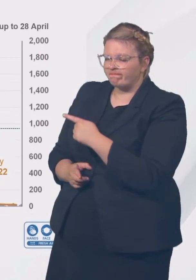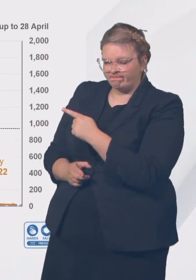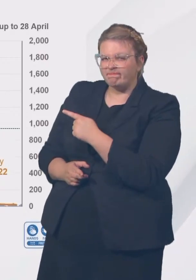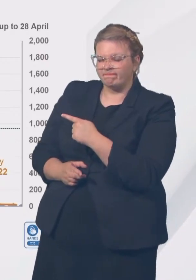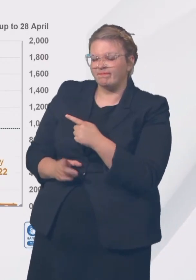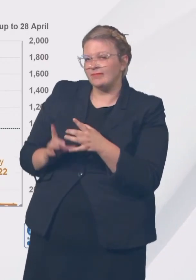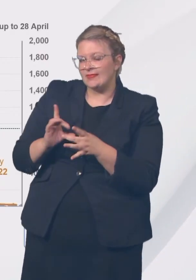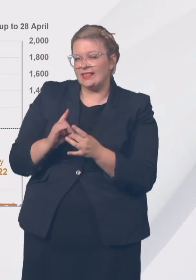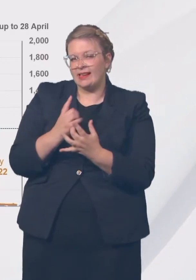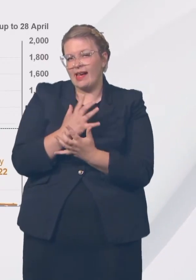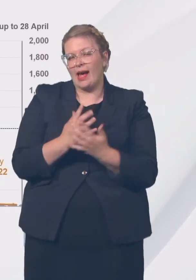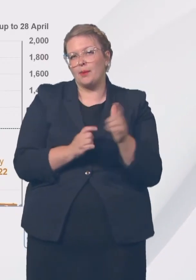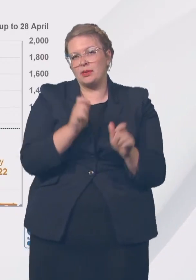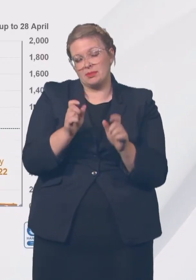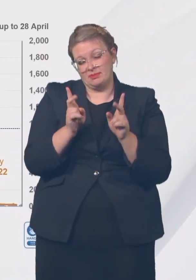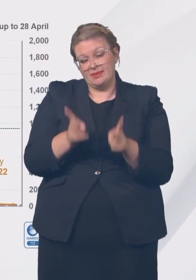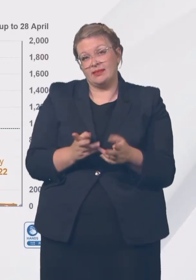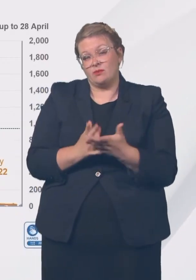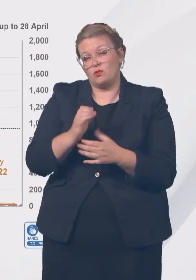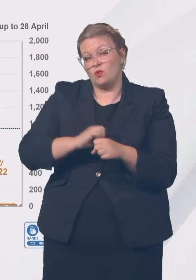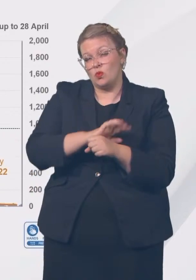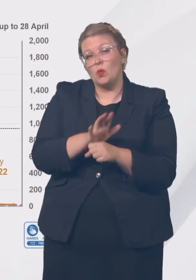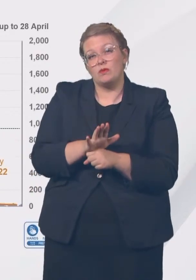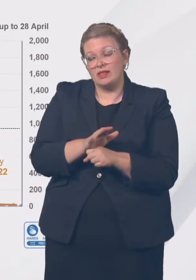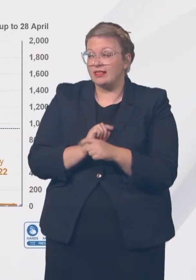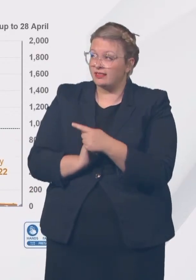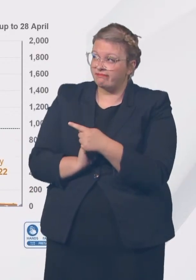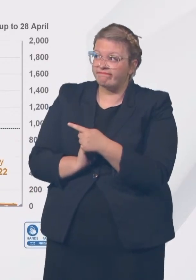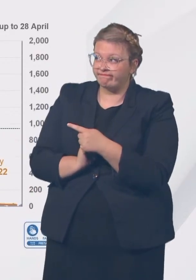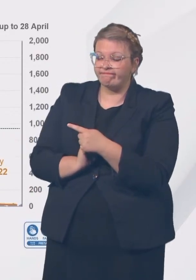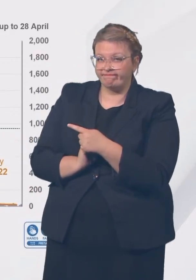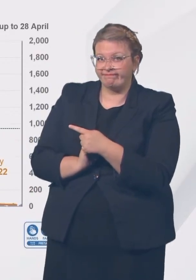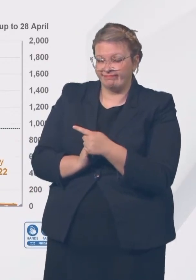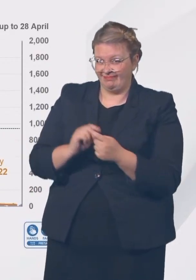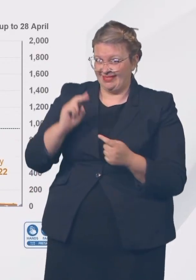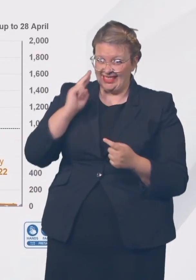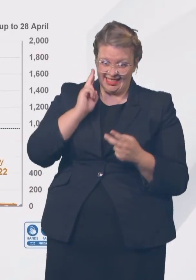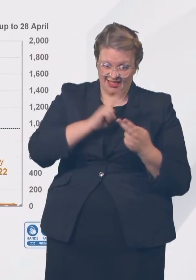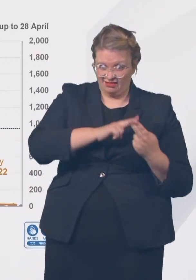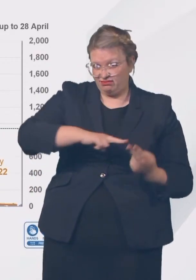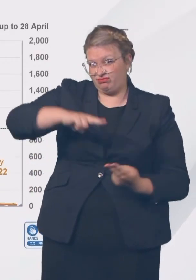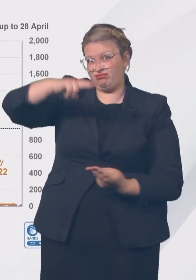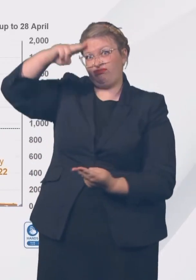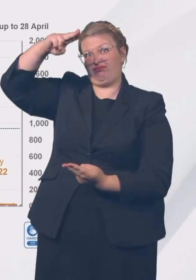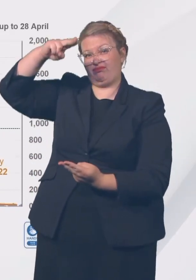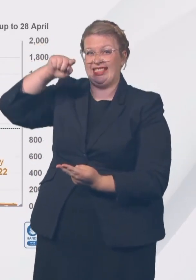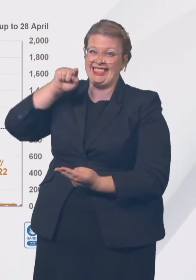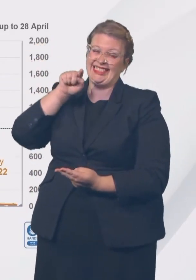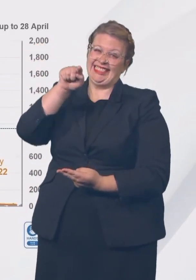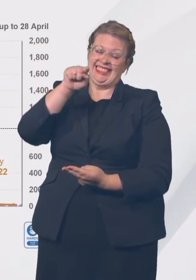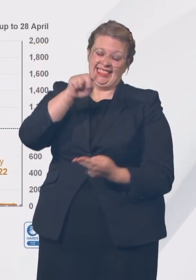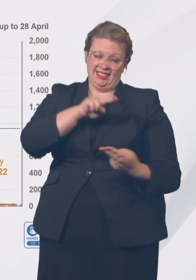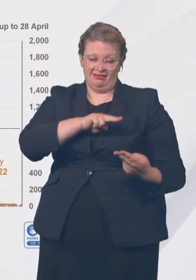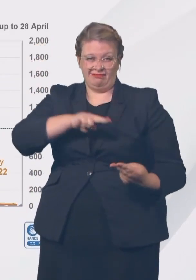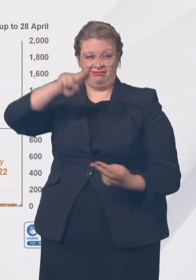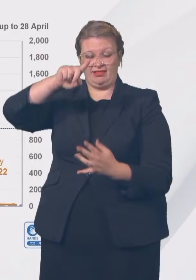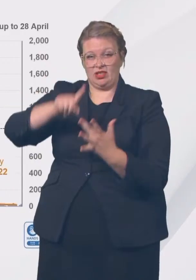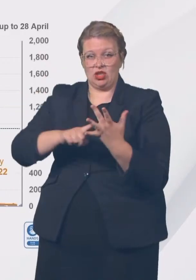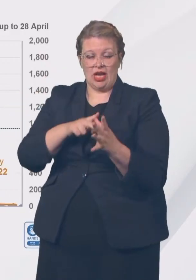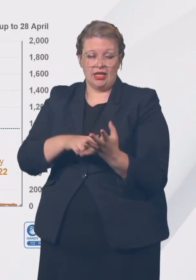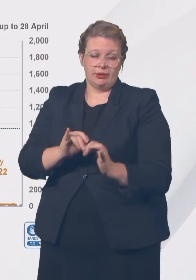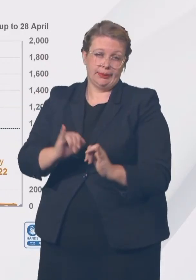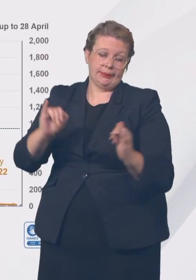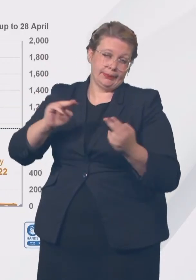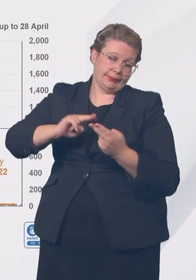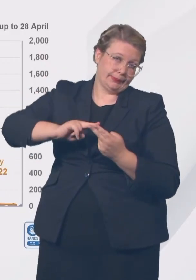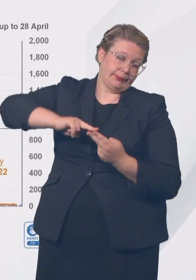third wave in the UK compared with the first peak, high 7-day rolling average. That's that horizontal